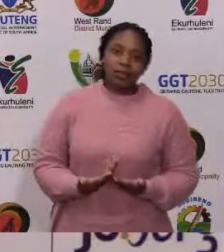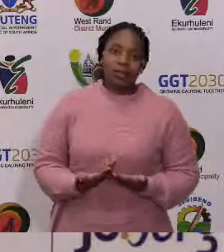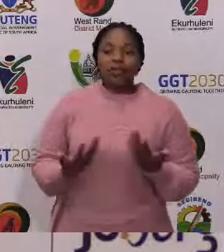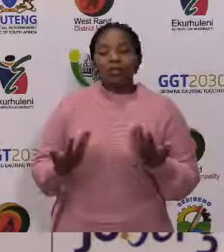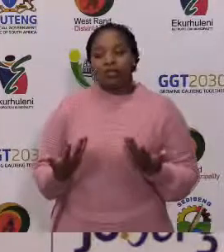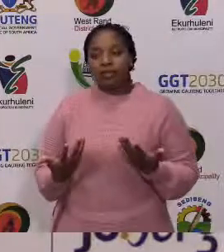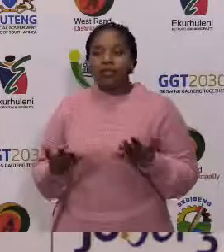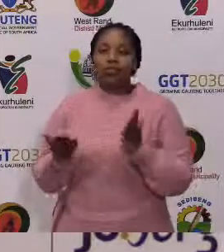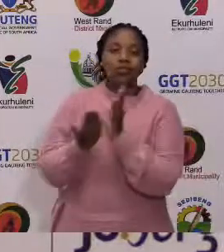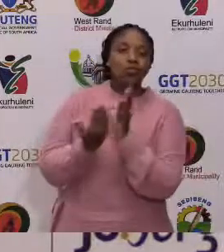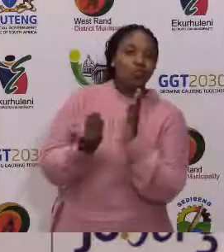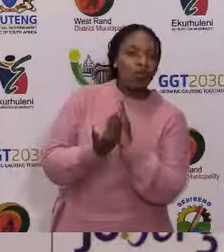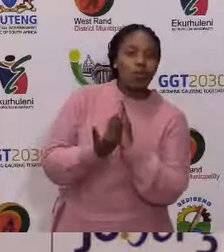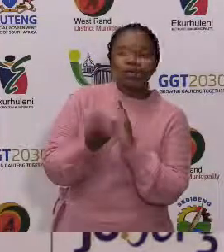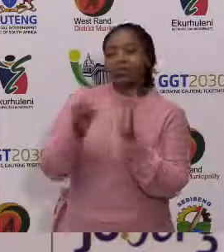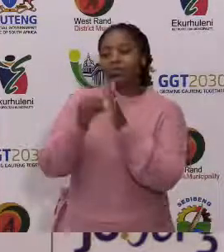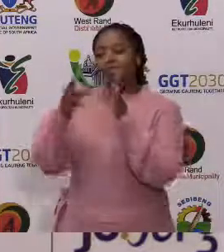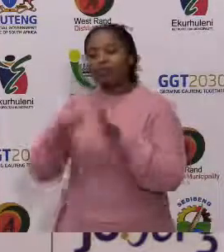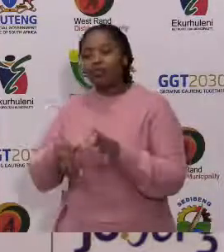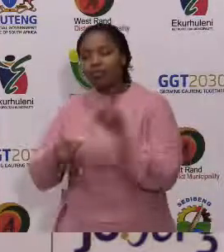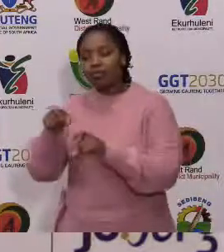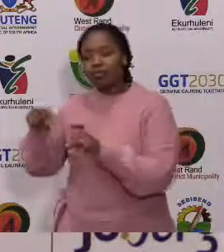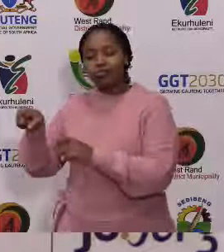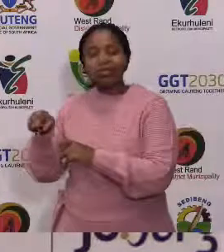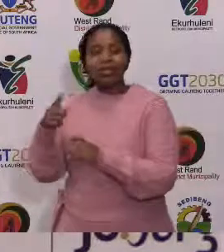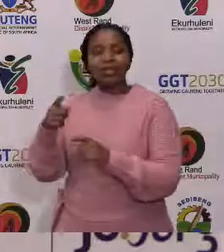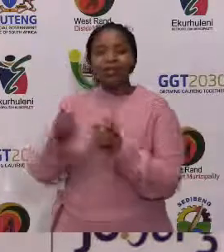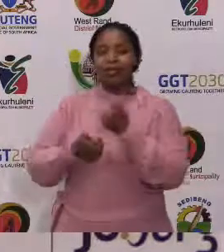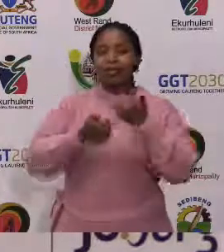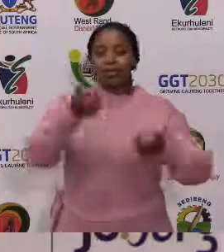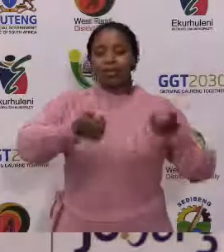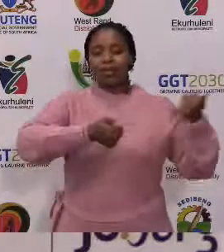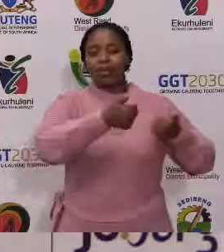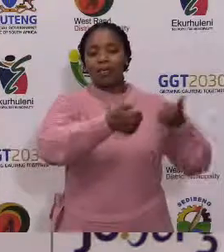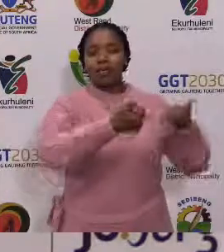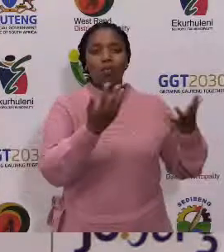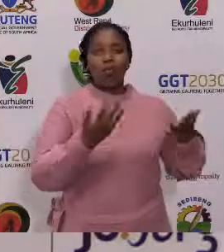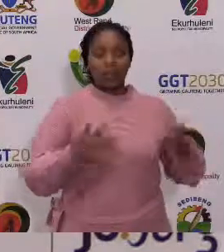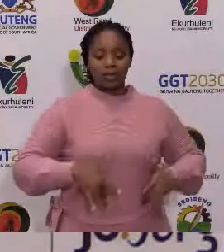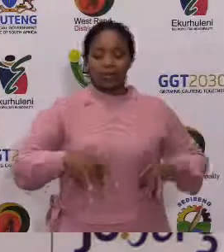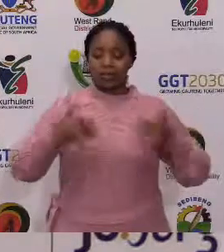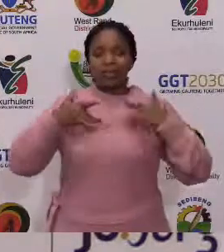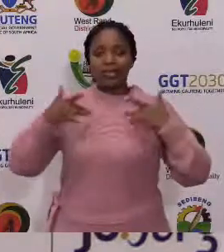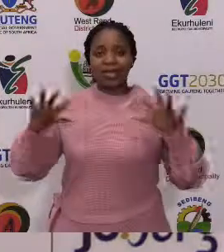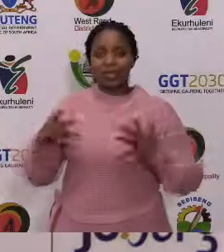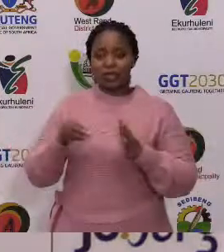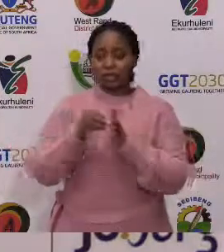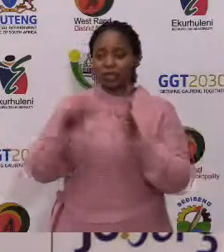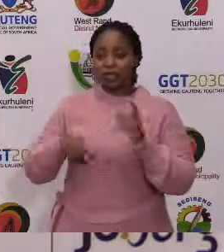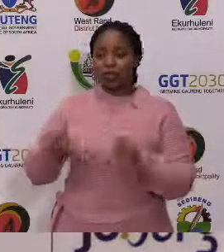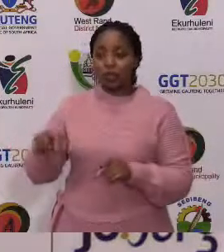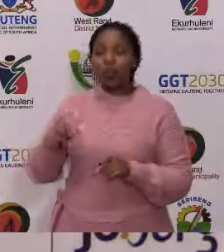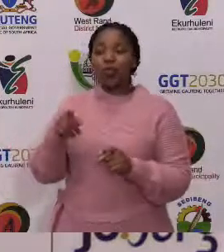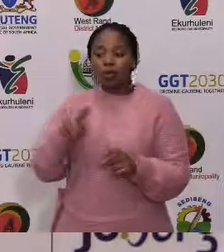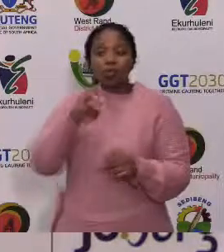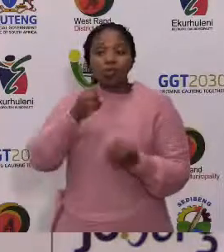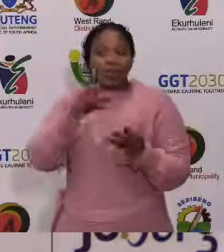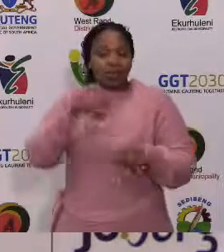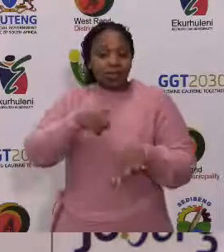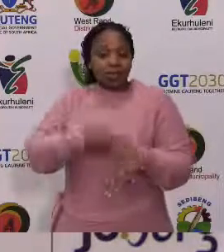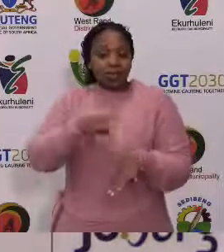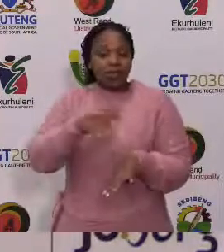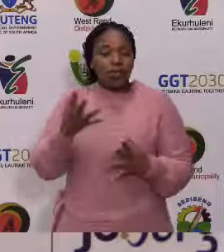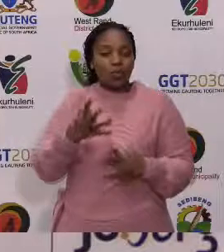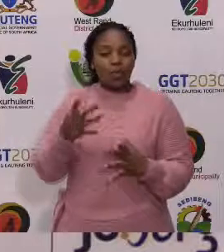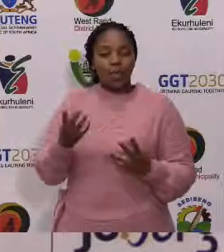campuses and the students in the neighborhoods where the students live. Often that's where we have, and in the townships,